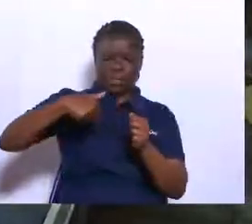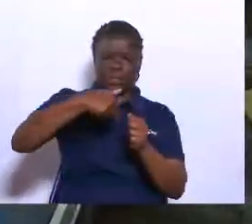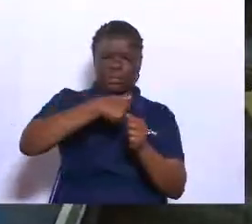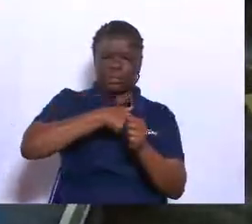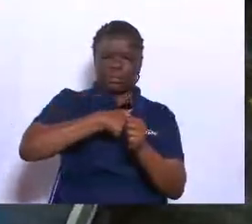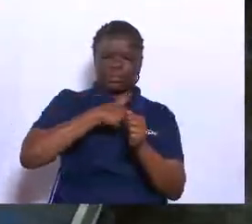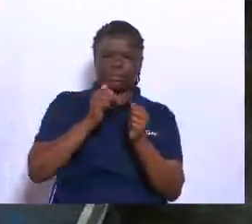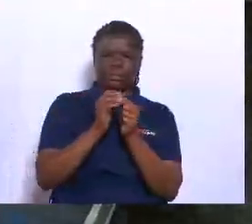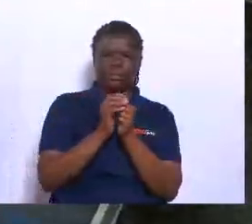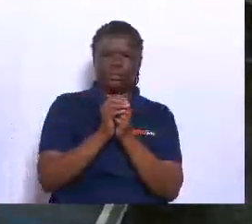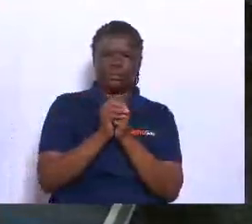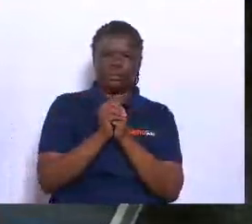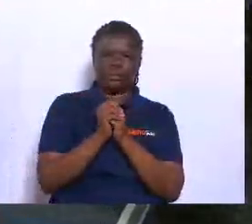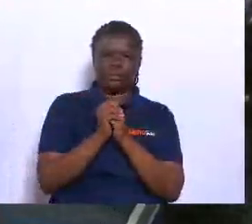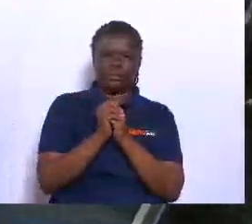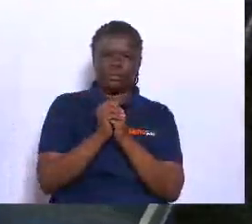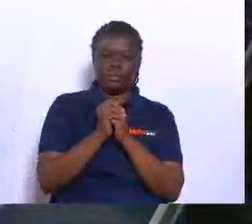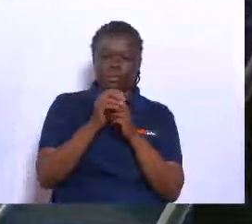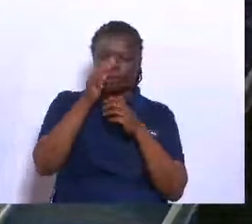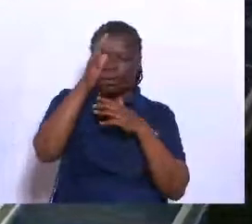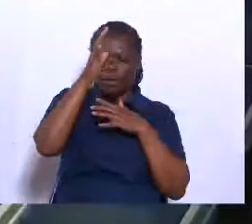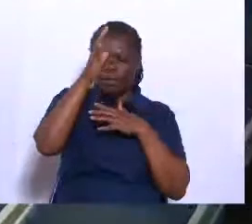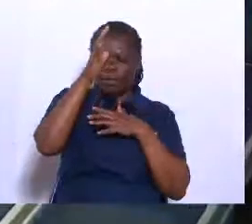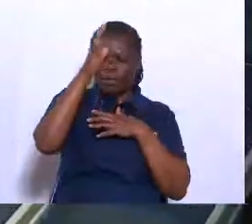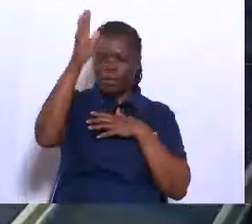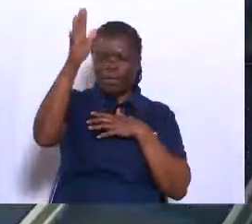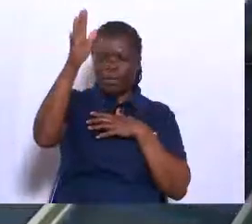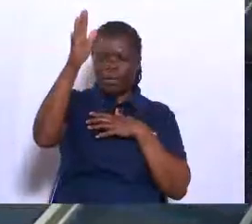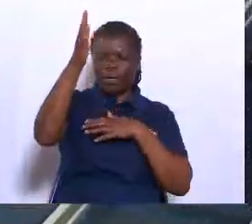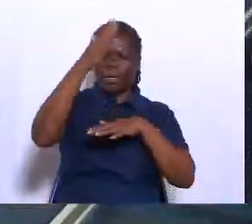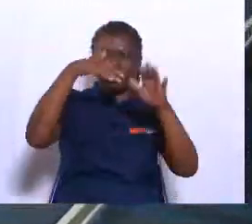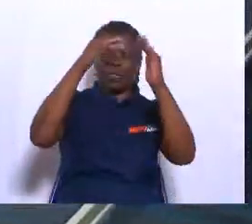vyetu kwa njia ya maombi. Father in heaven,